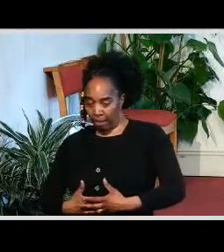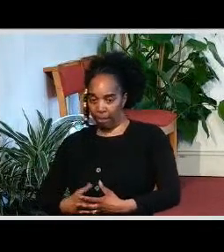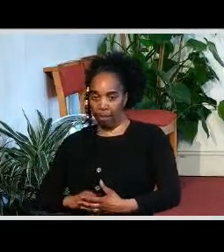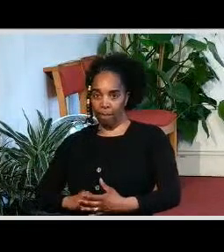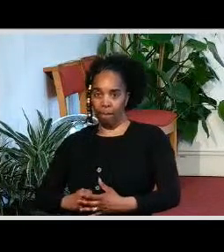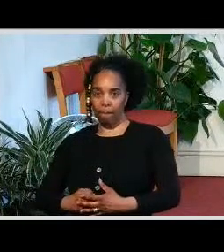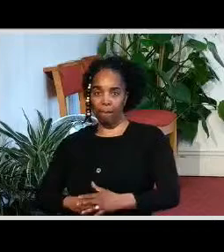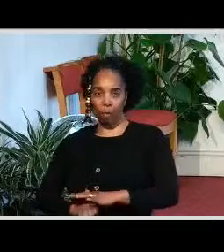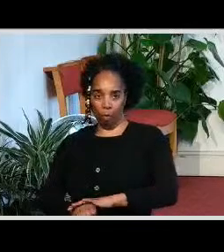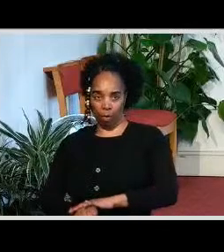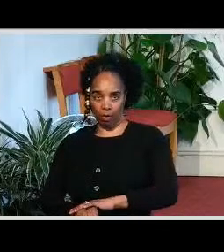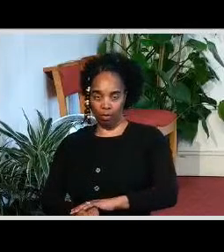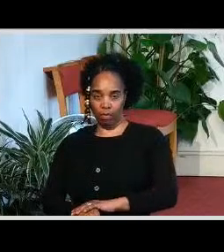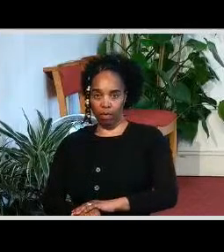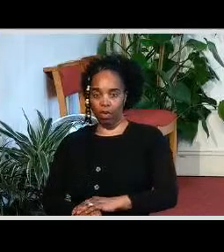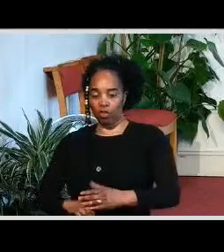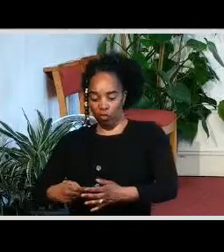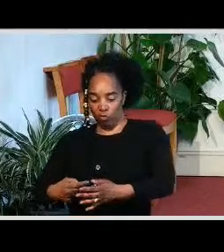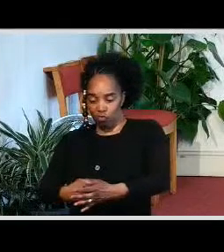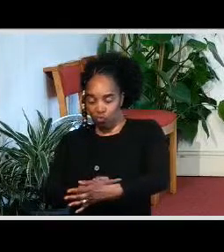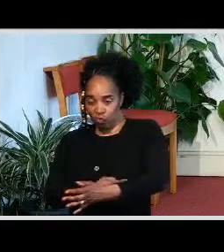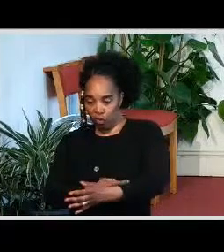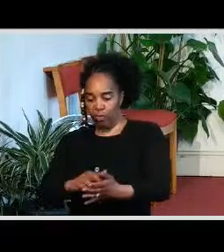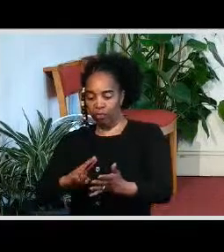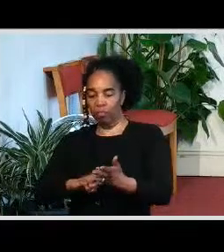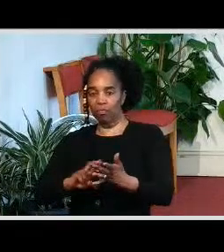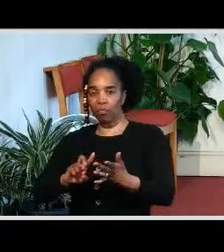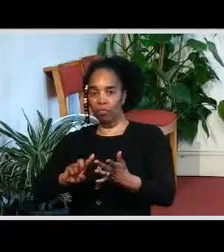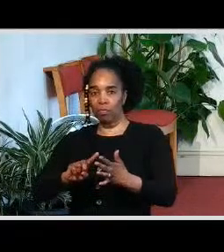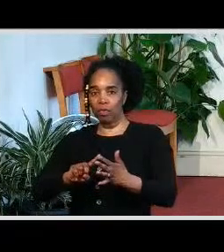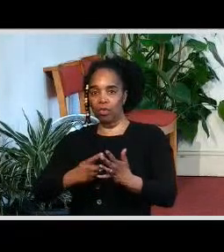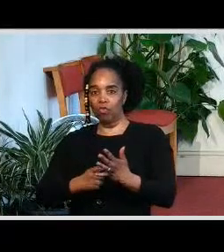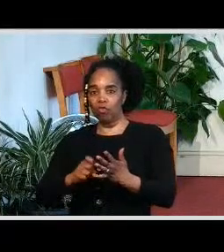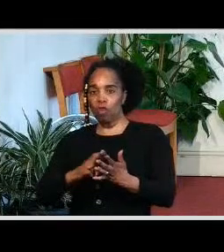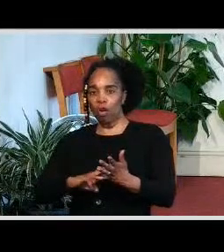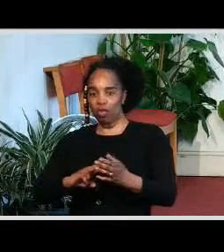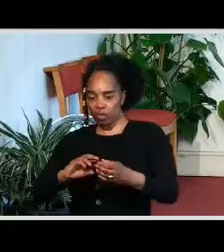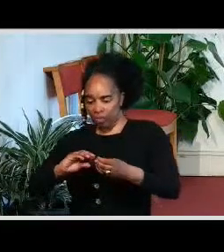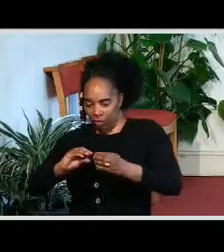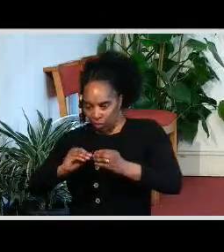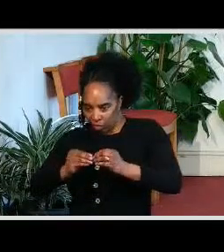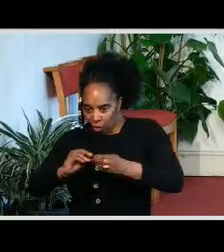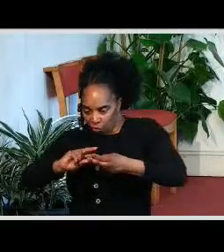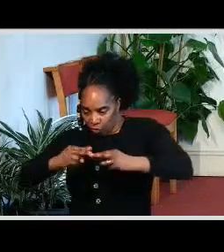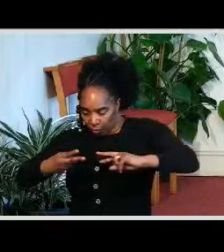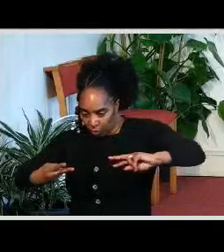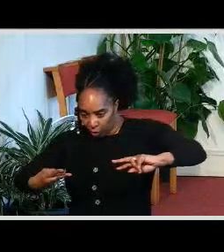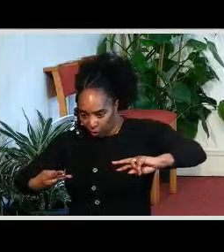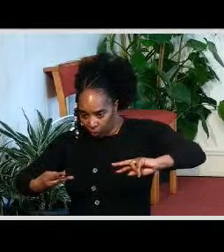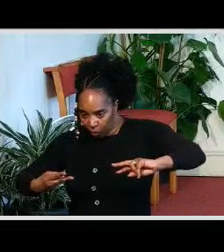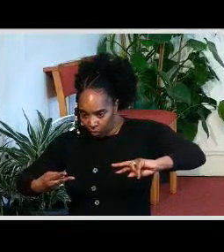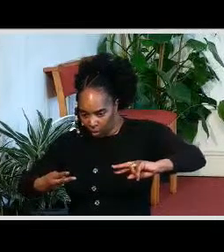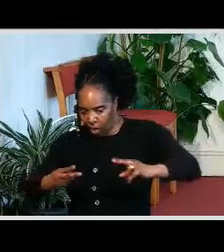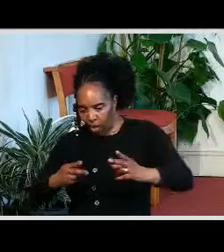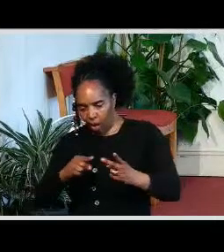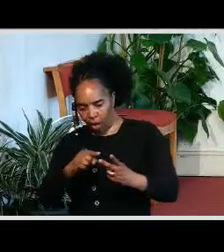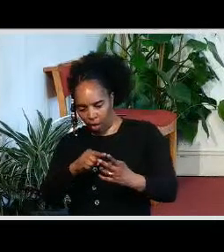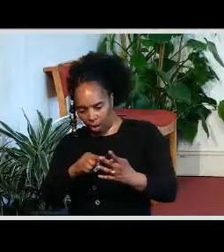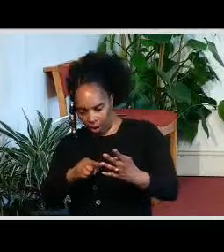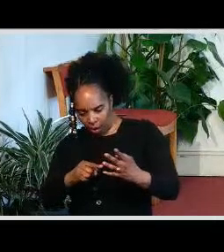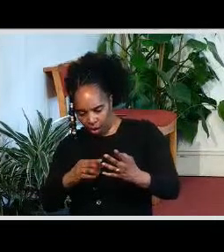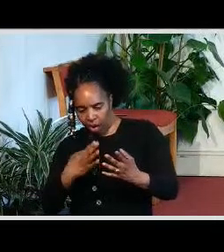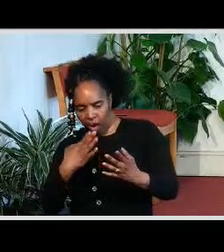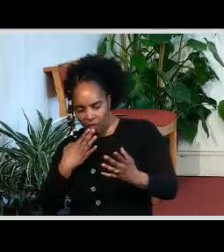the fetus, where neurons may be connecting and there may be chromosomal mistakes